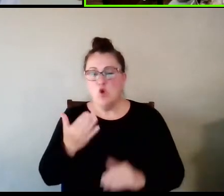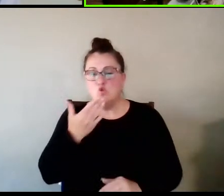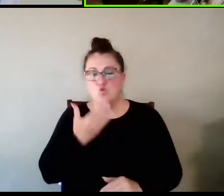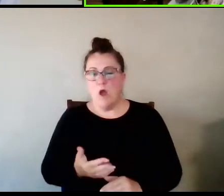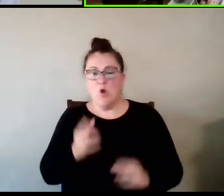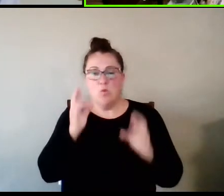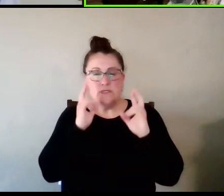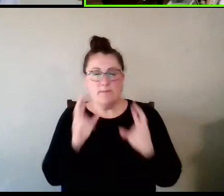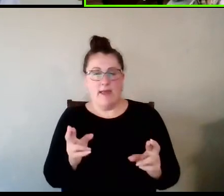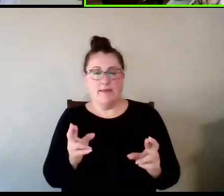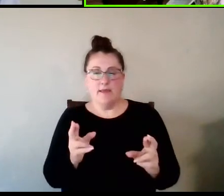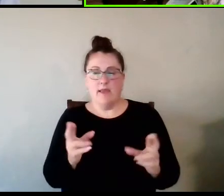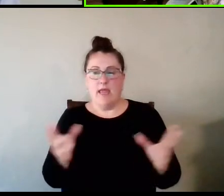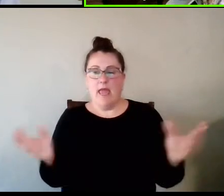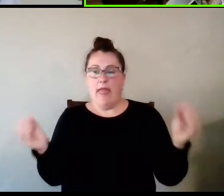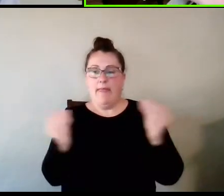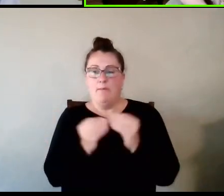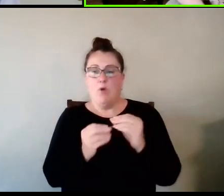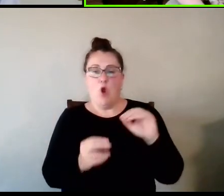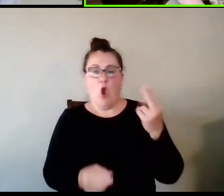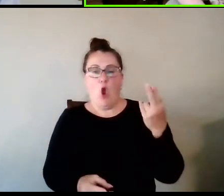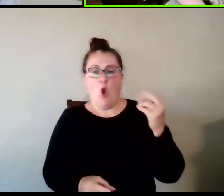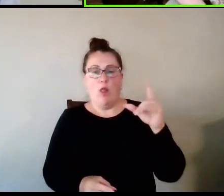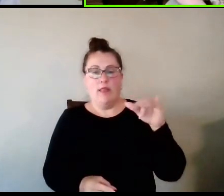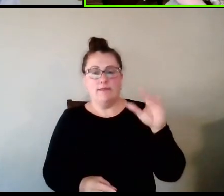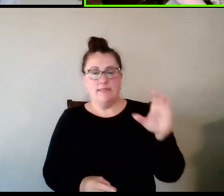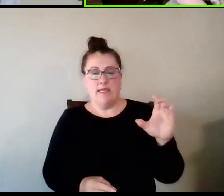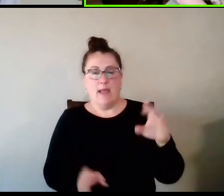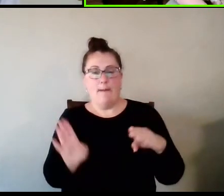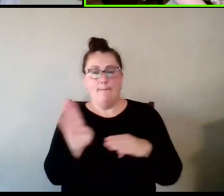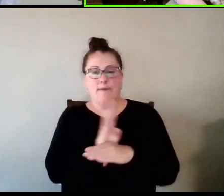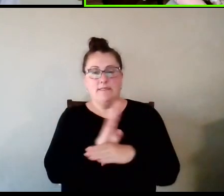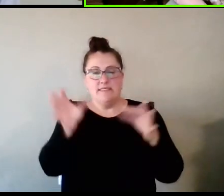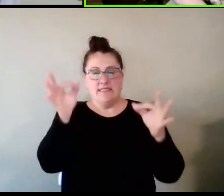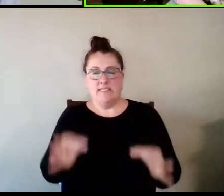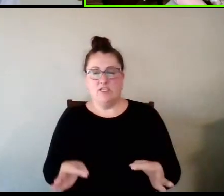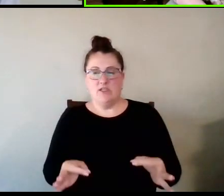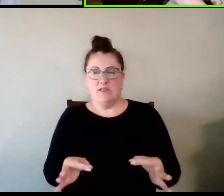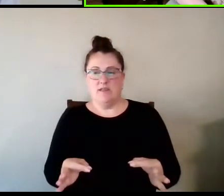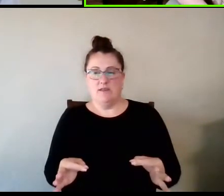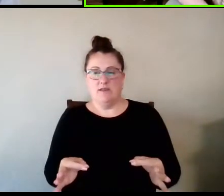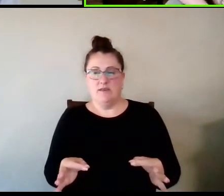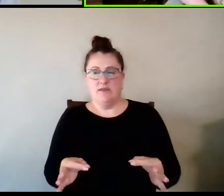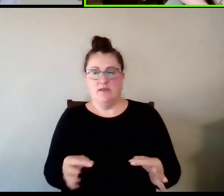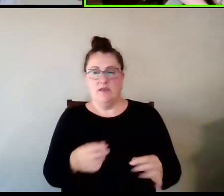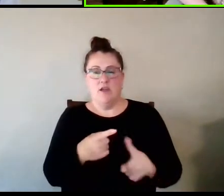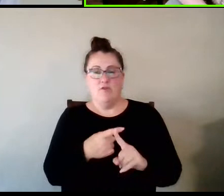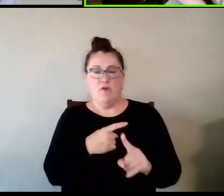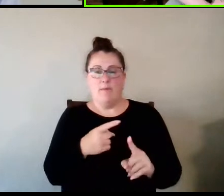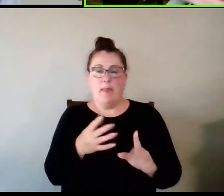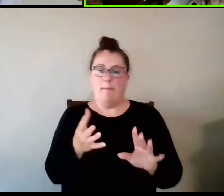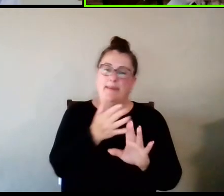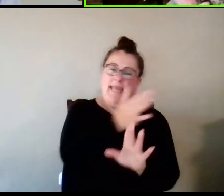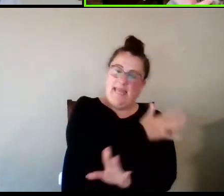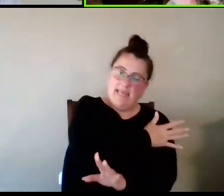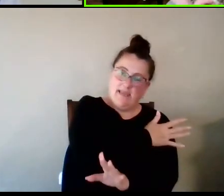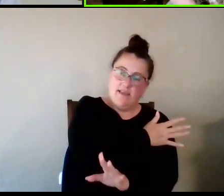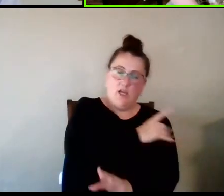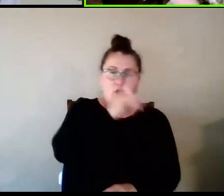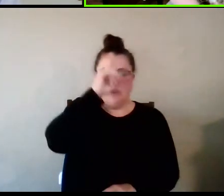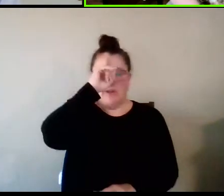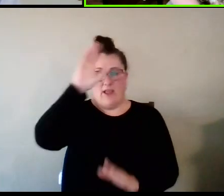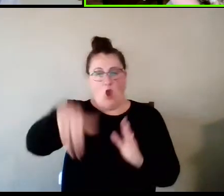can lead to more holistic business decisions from the beginning? Or do you think all